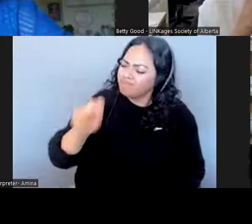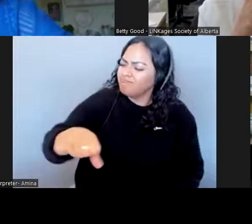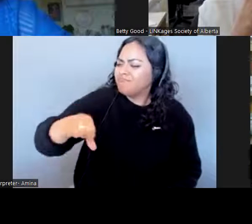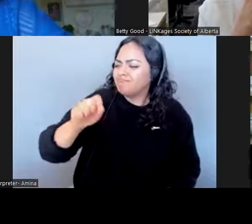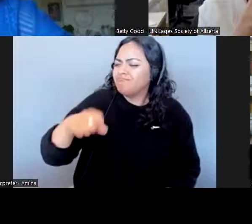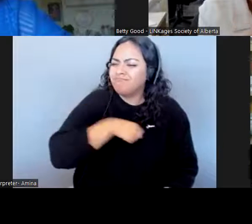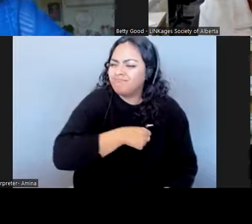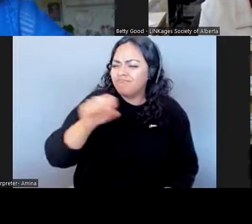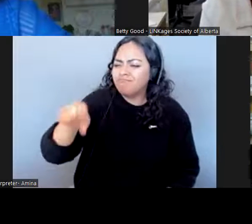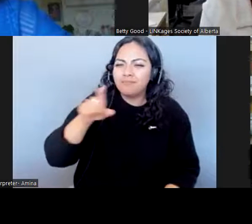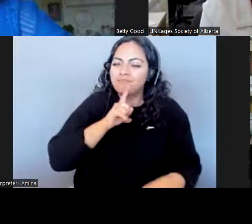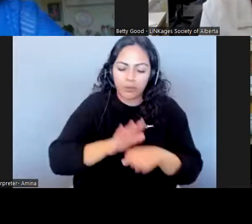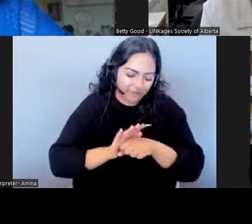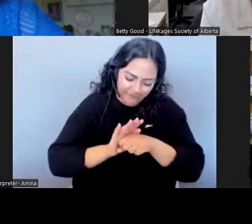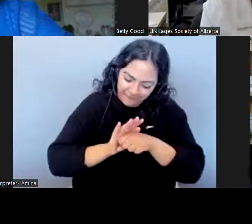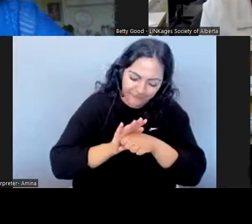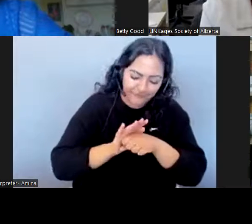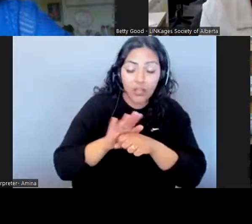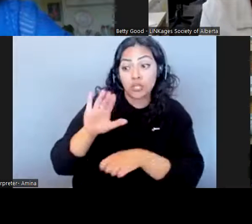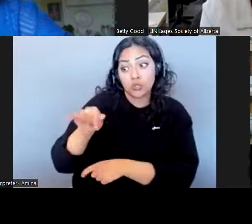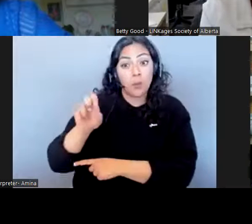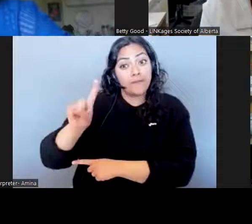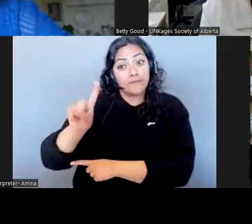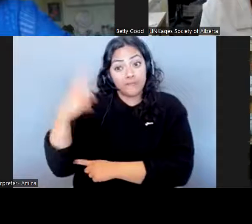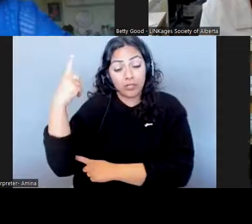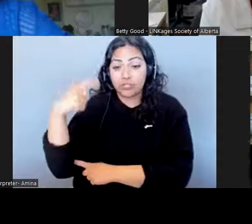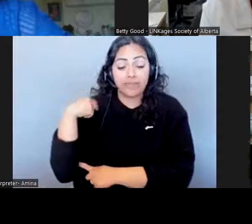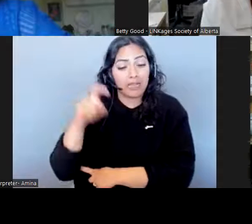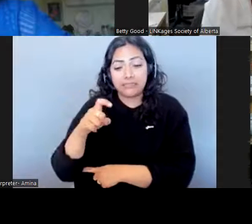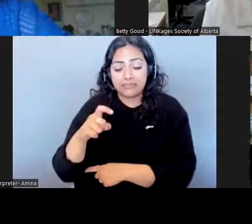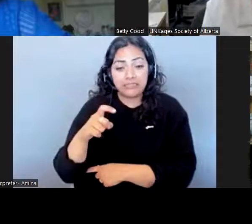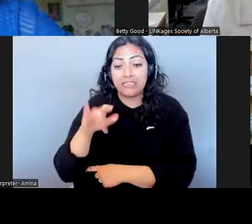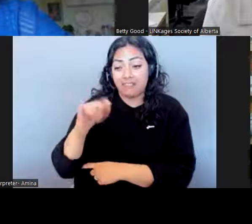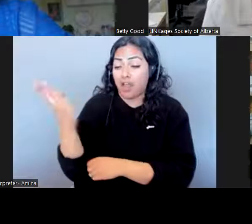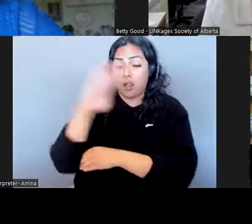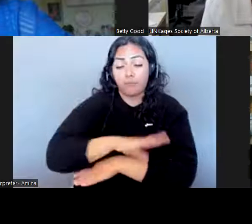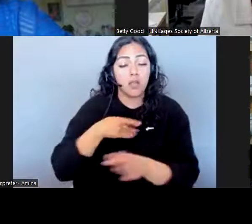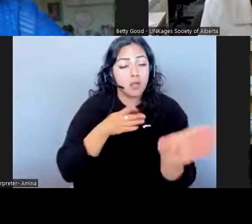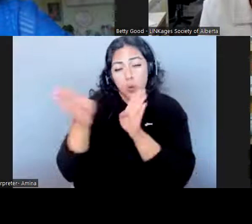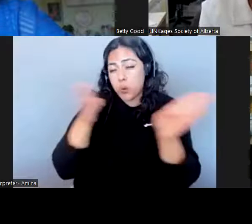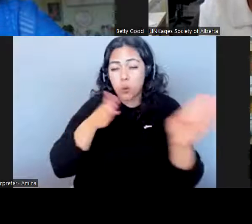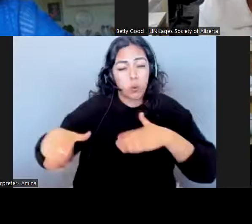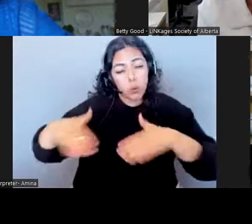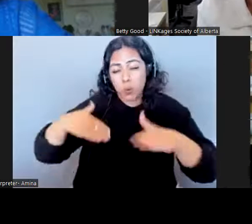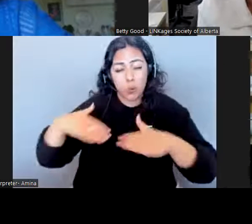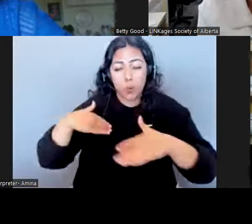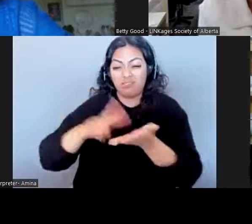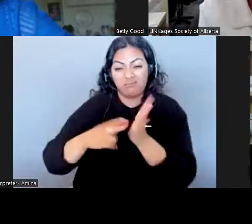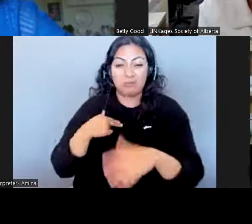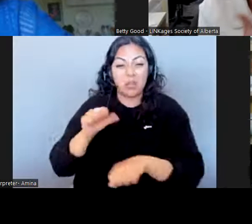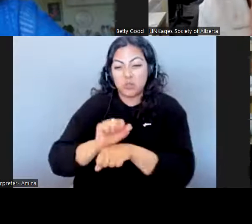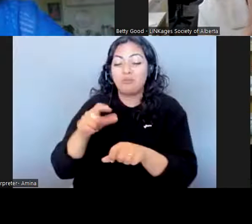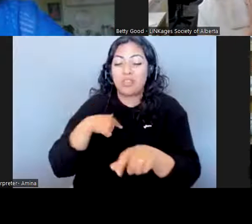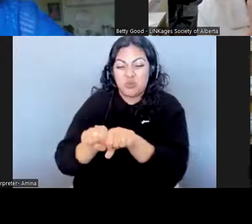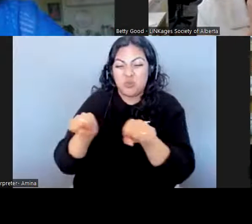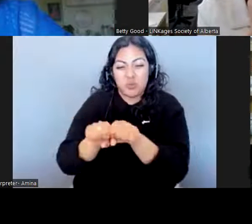We're full load on June 1st. I think I'm going to need another pair of sneakers by the end of that day. Wow. Hey, Lois, when you retire, you